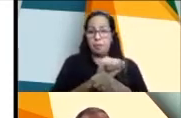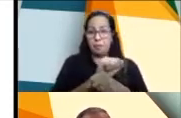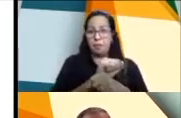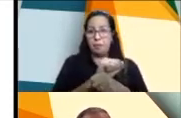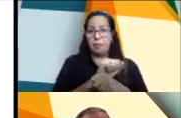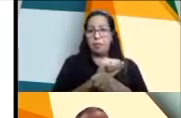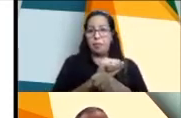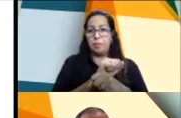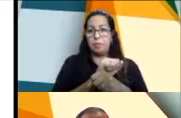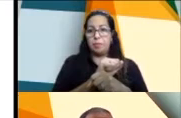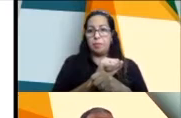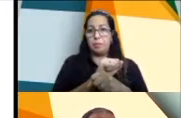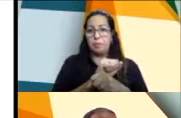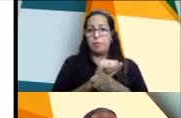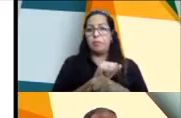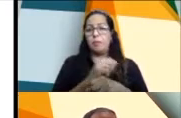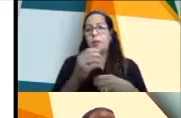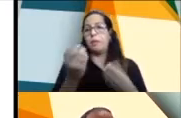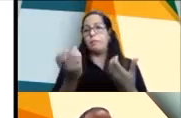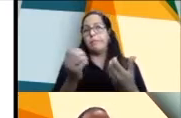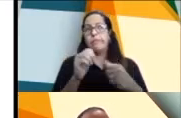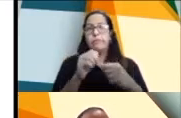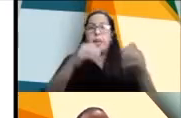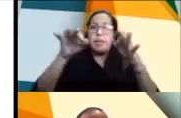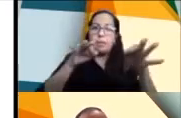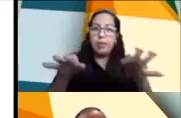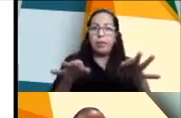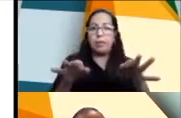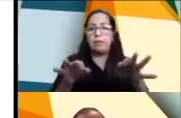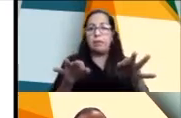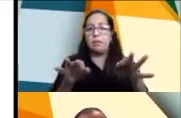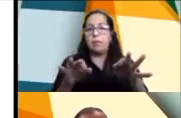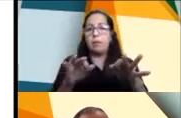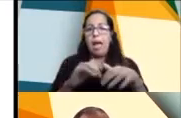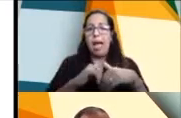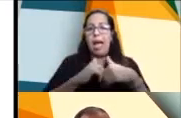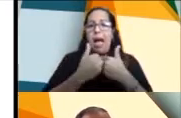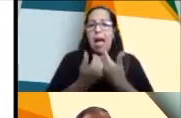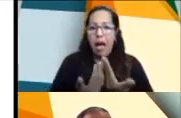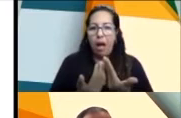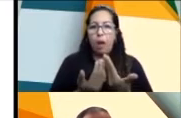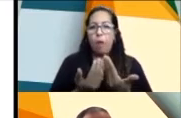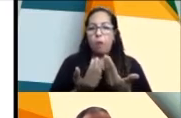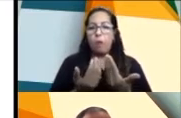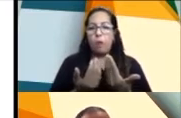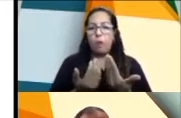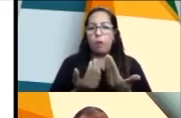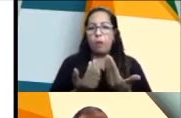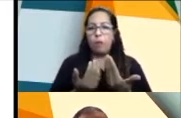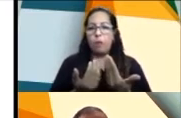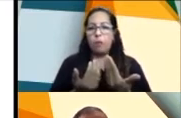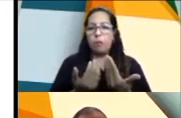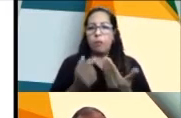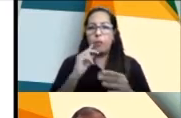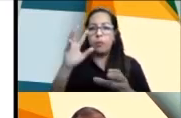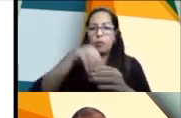express or explain how you came up to rates that are going to be included